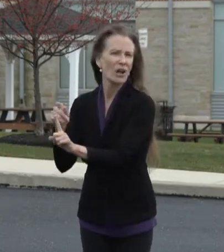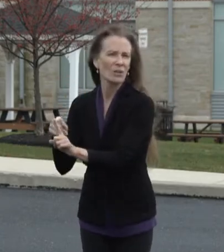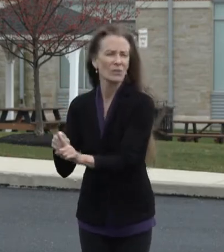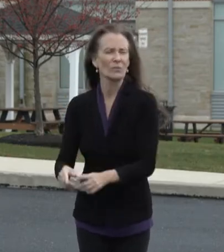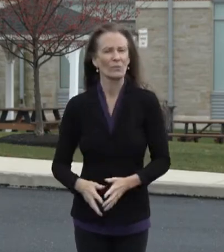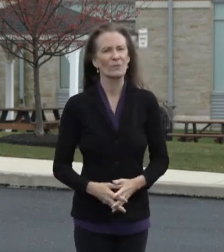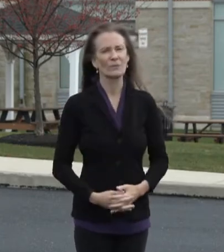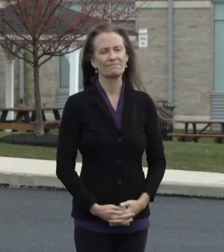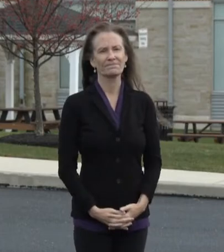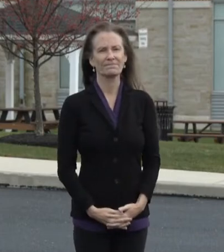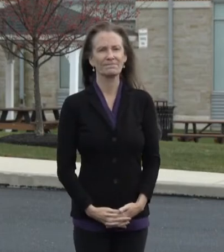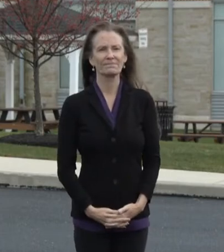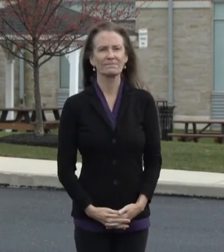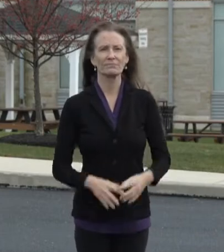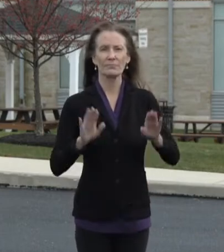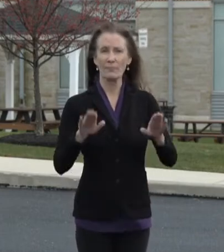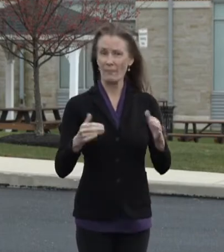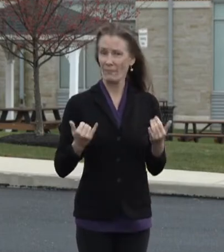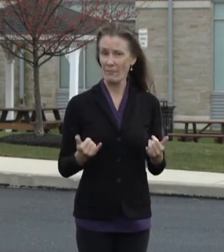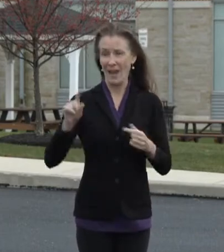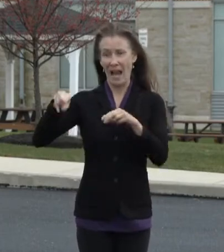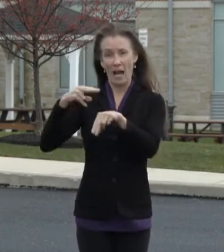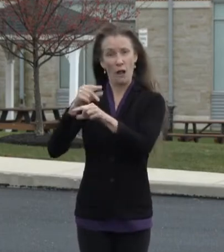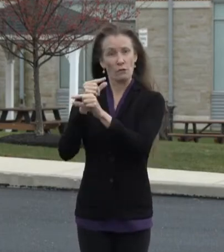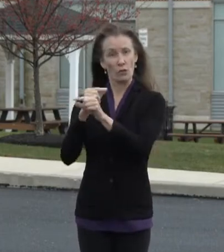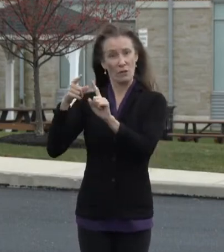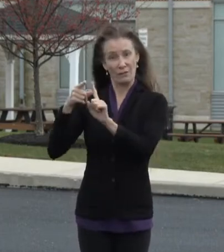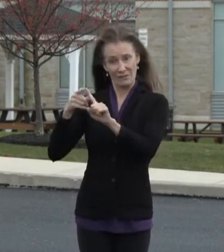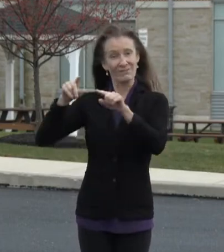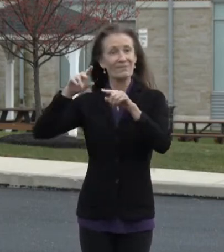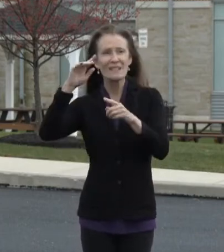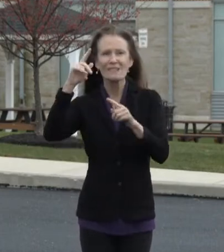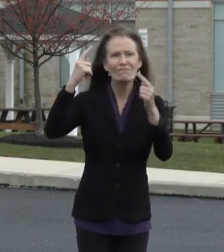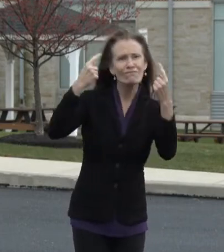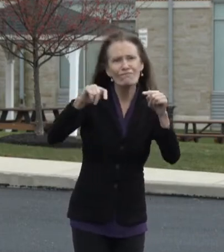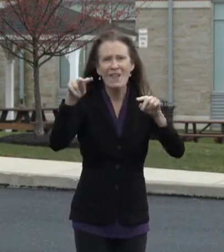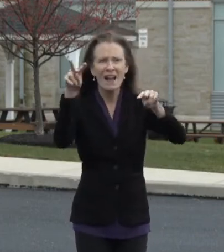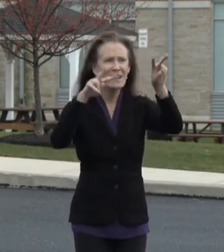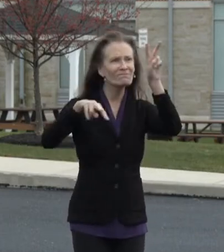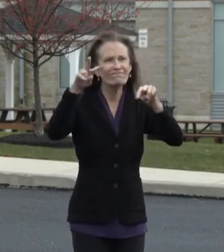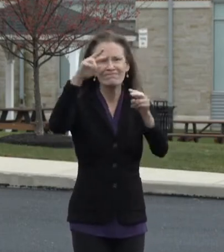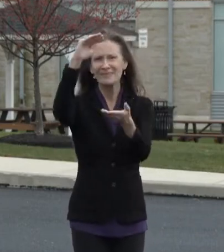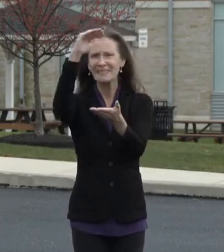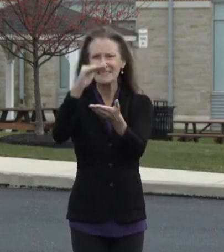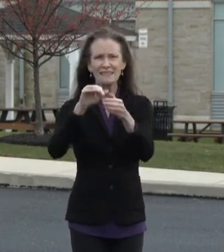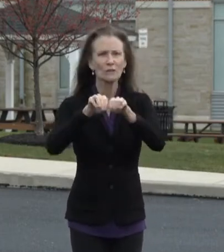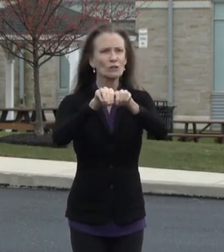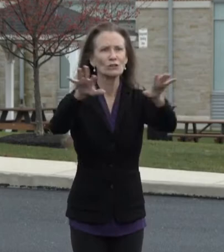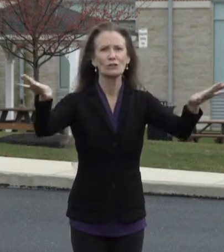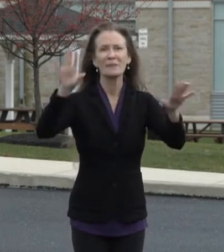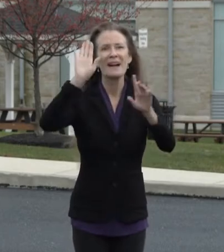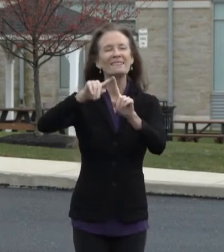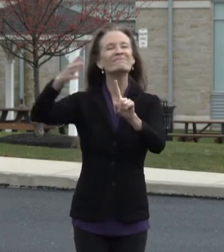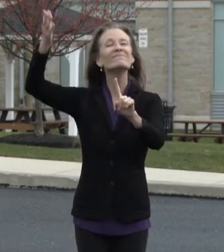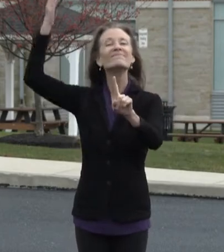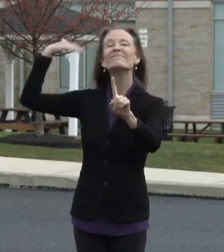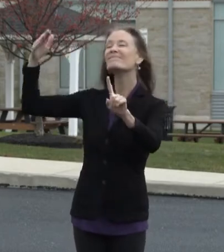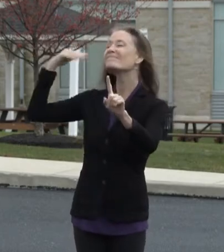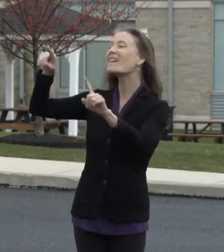While their work during the pandemic may be different than previous deployments of the Pennsylvania National Guard, they have